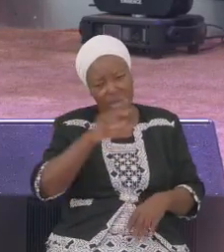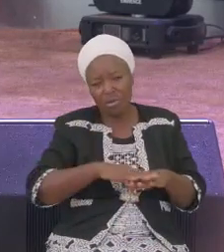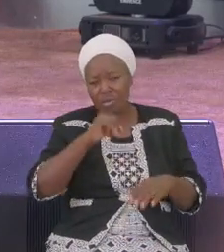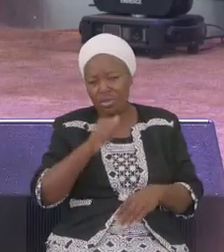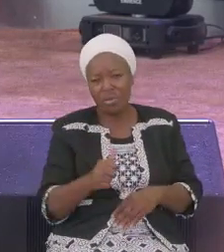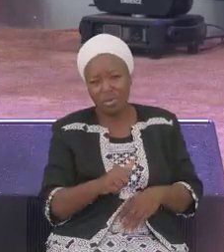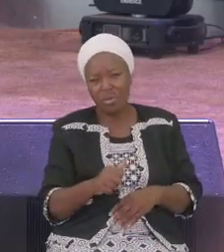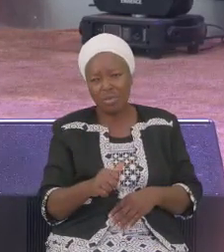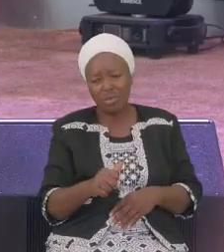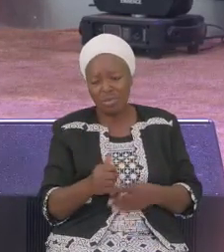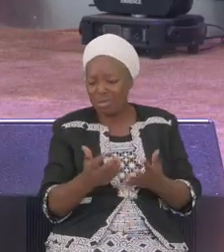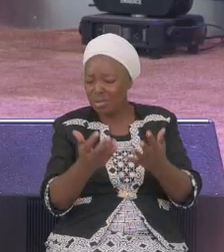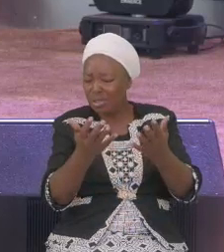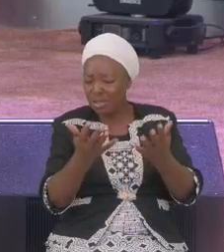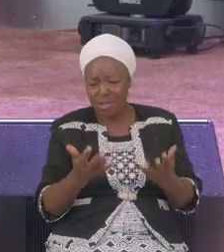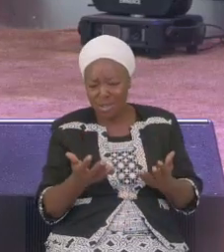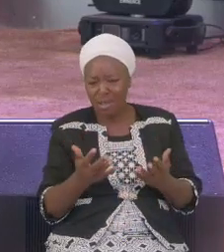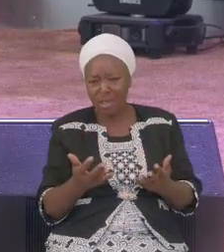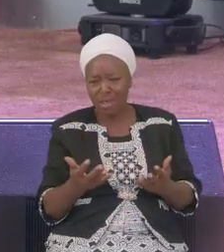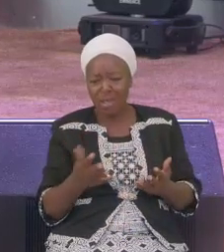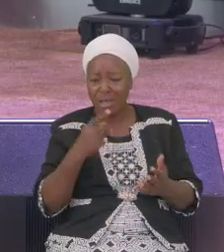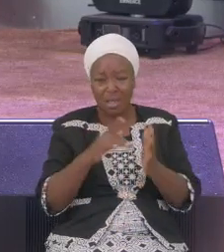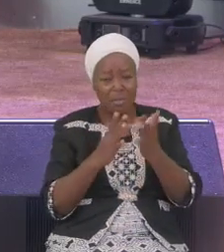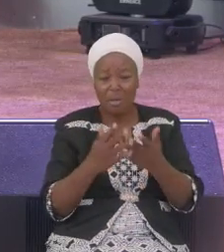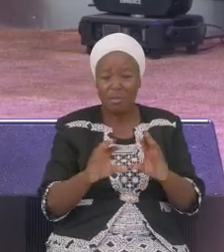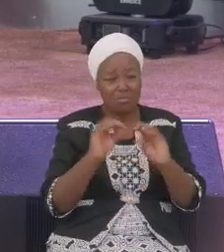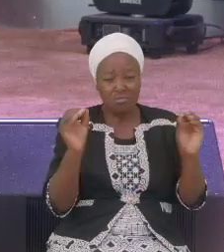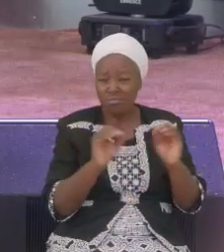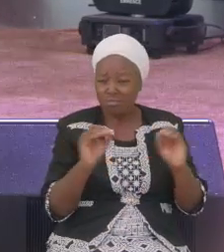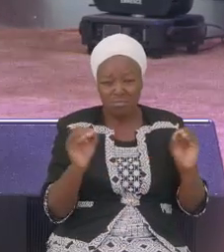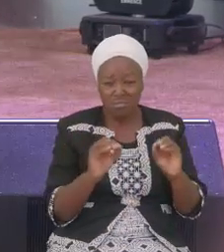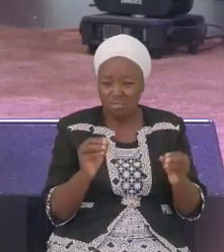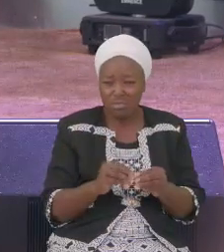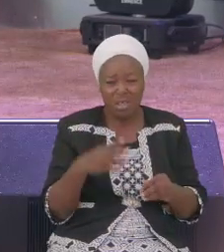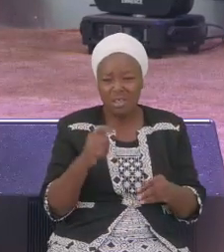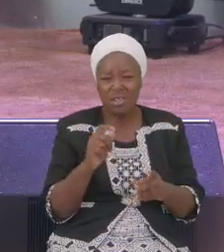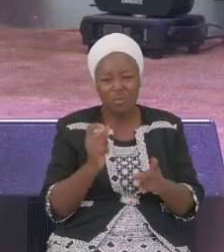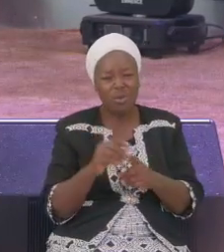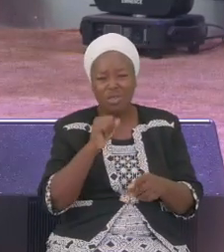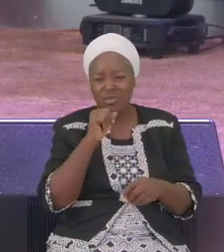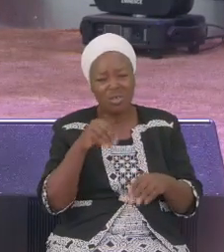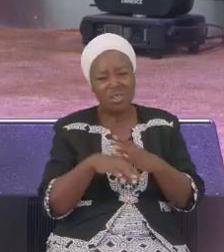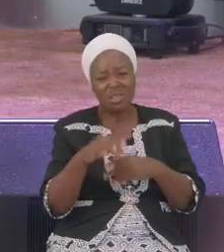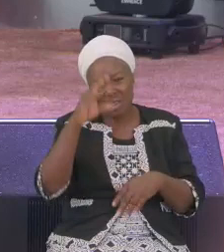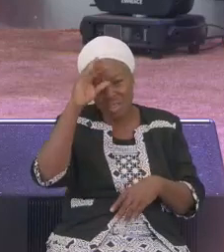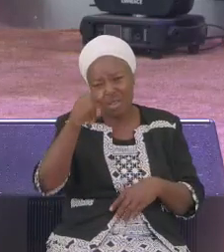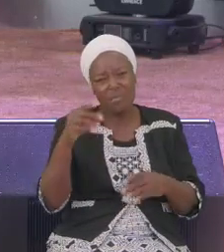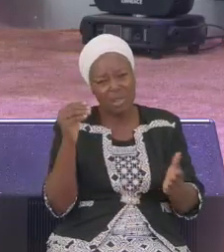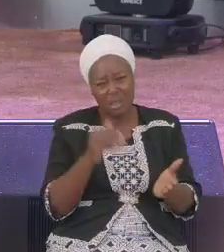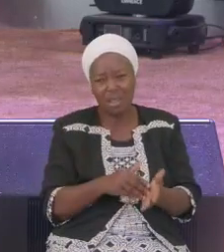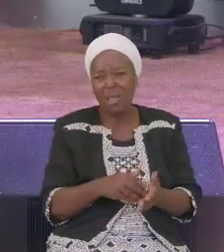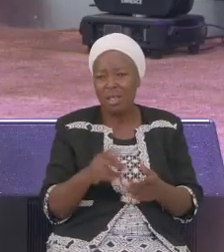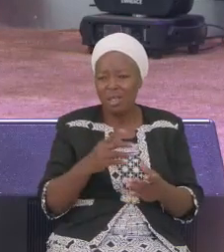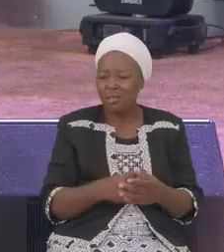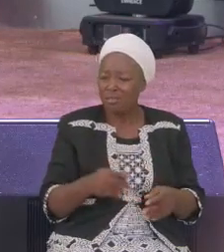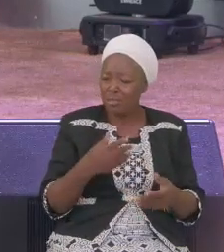relish, desire the Bible anymore. The word is no more in him. Even to join